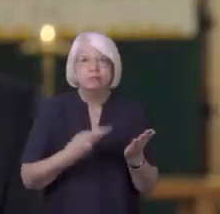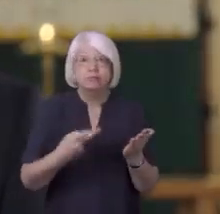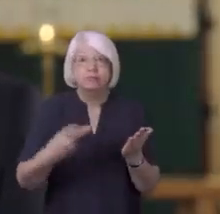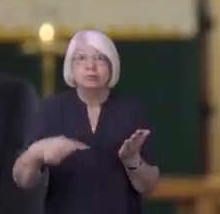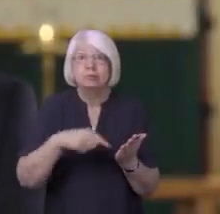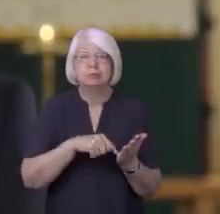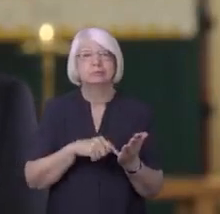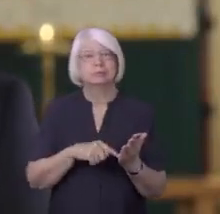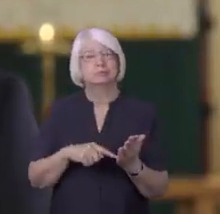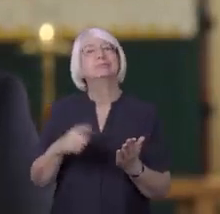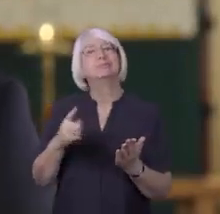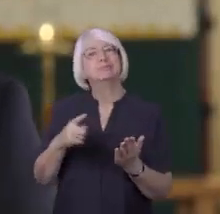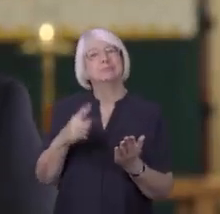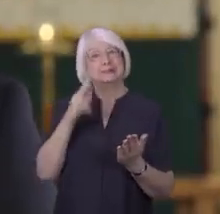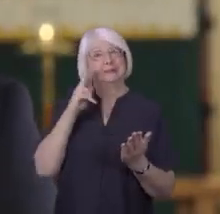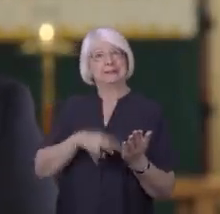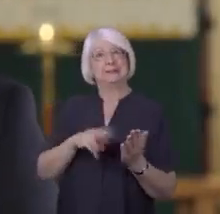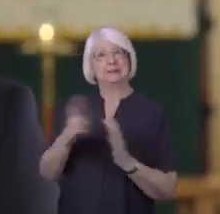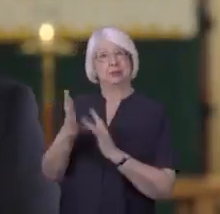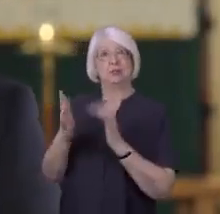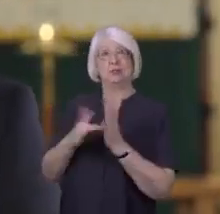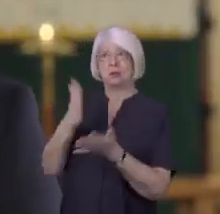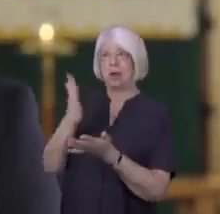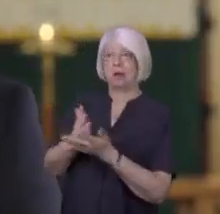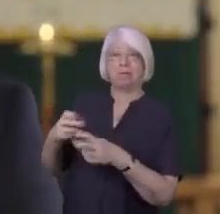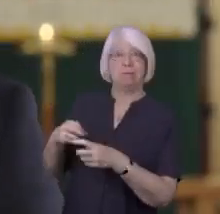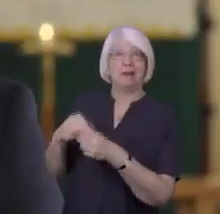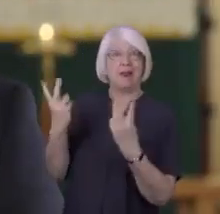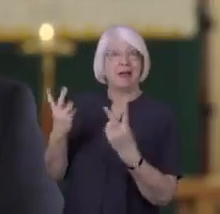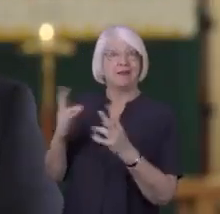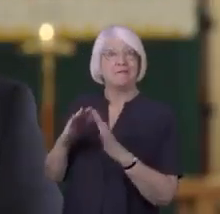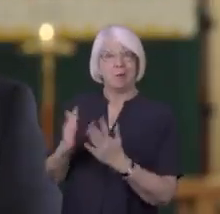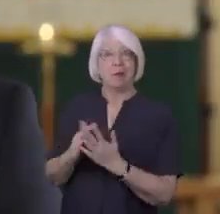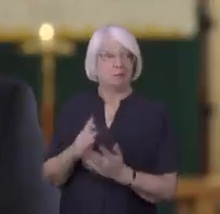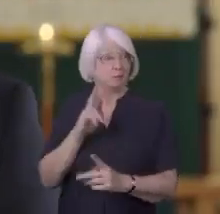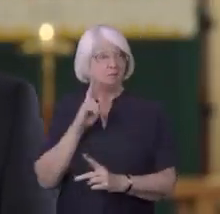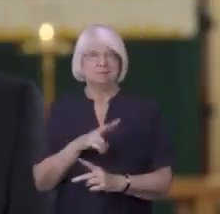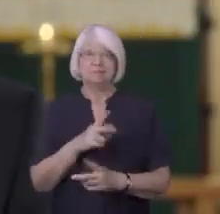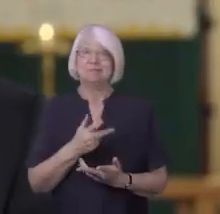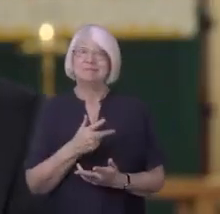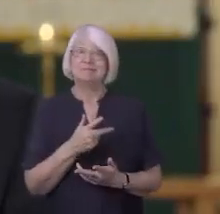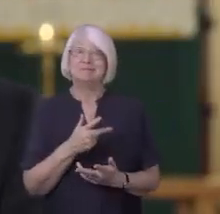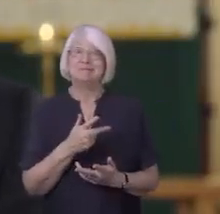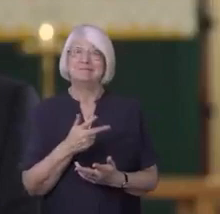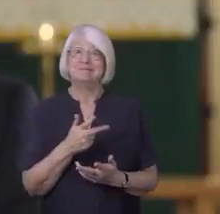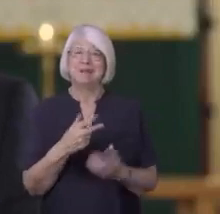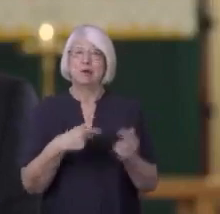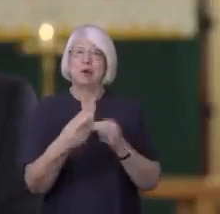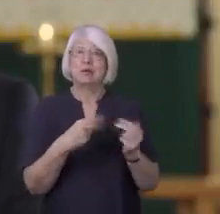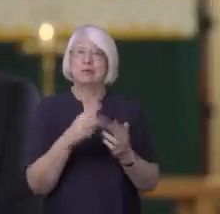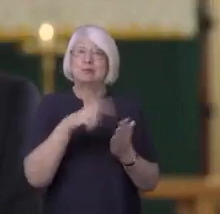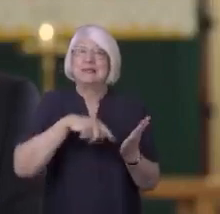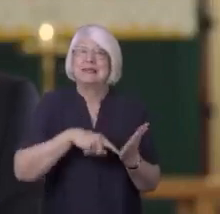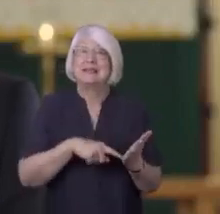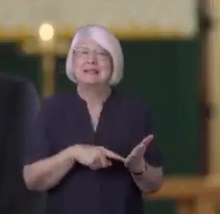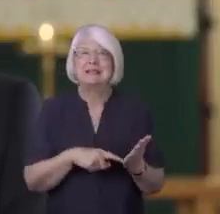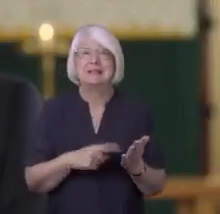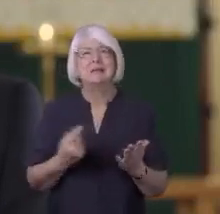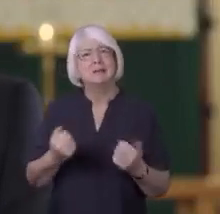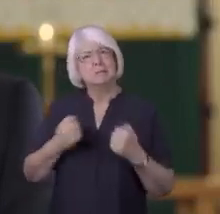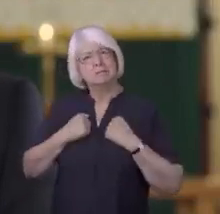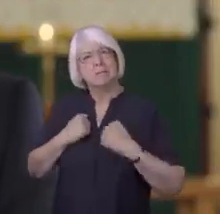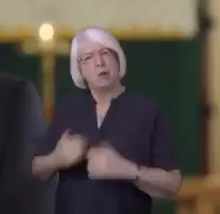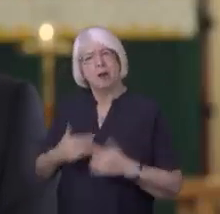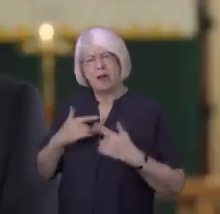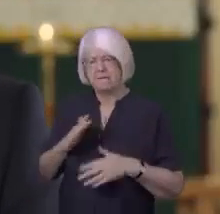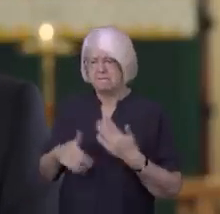light of the world. We heard that in our reading from John's Gospel just now. And in my own life, whenever I've felt I've been in